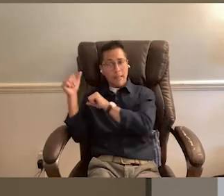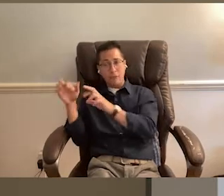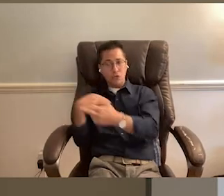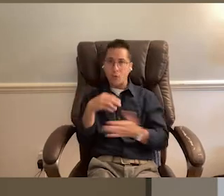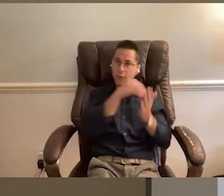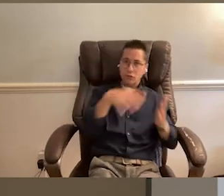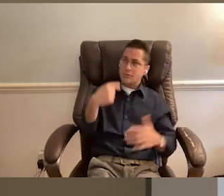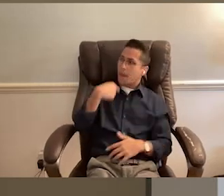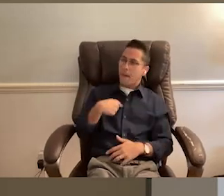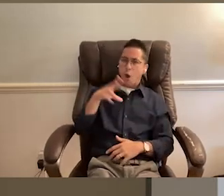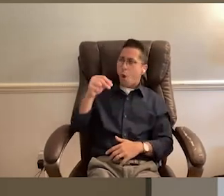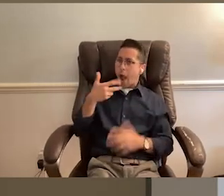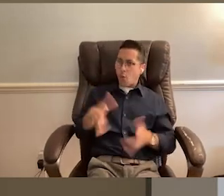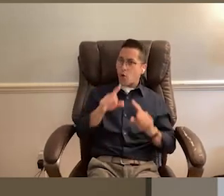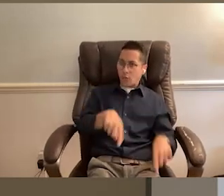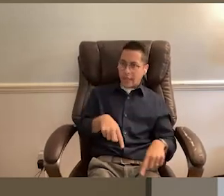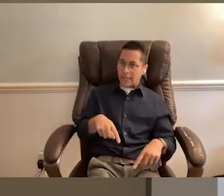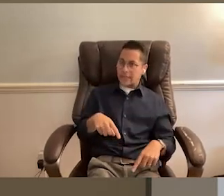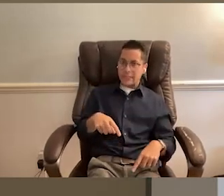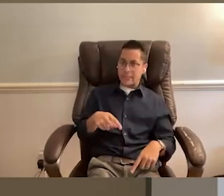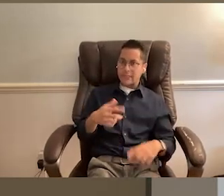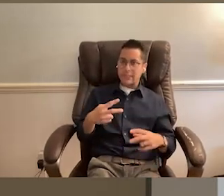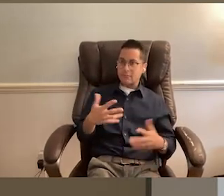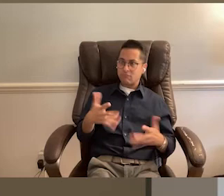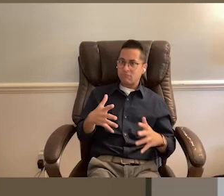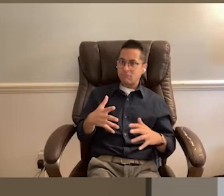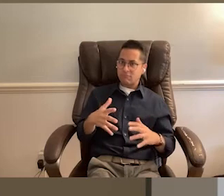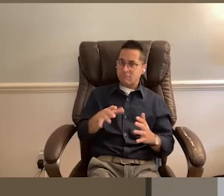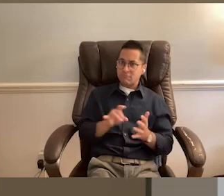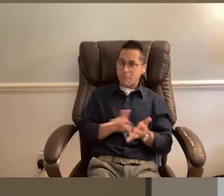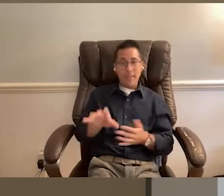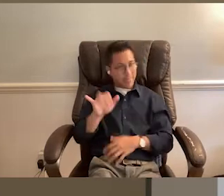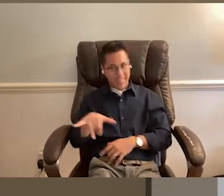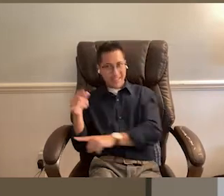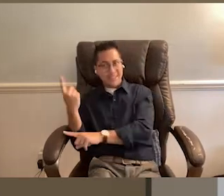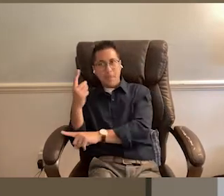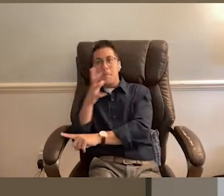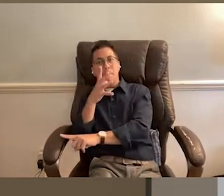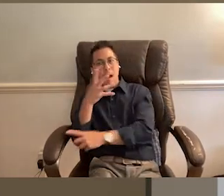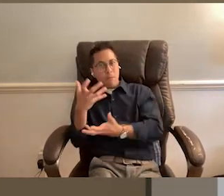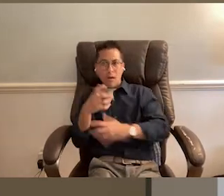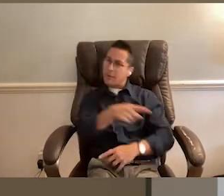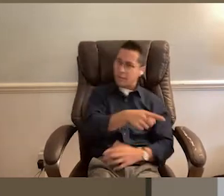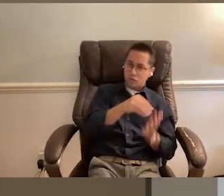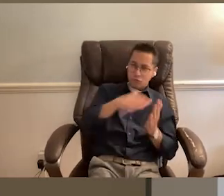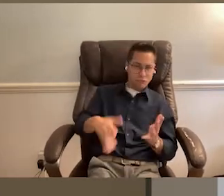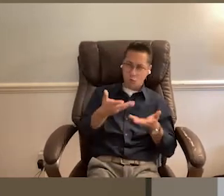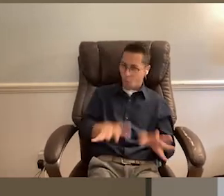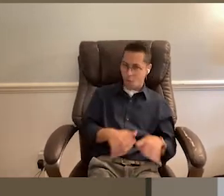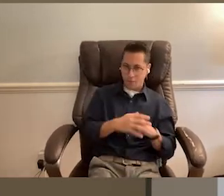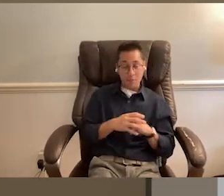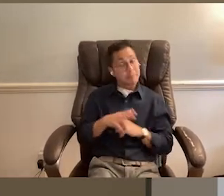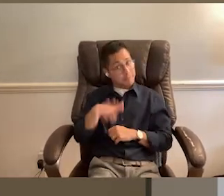prefer people who have worked with the student either in an educational or workplace context, but we've had extended family members, we've had therapists,